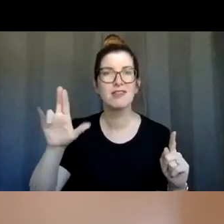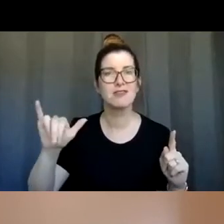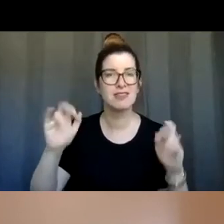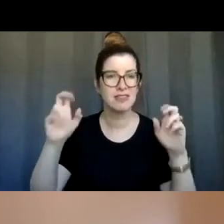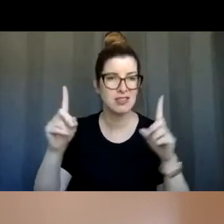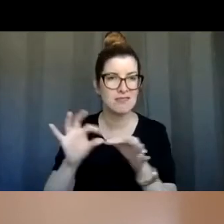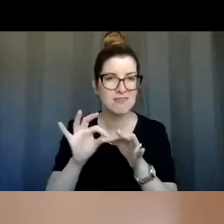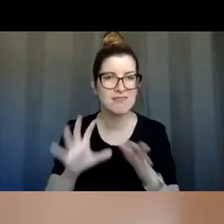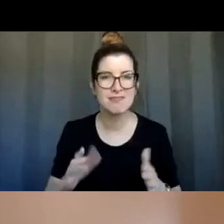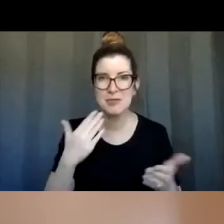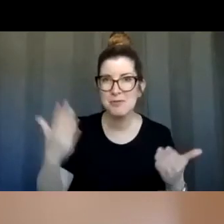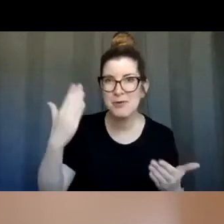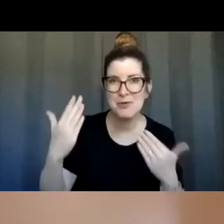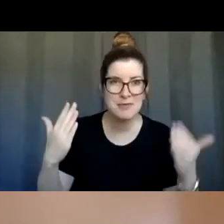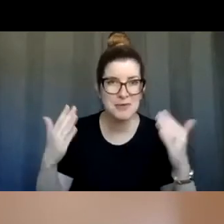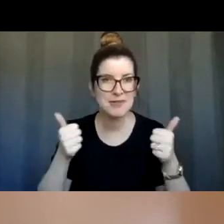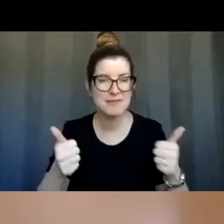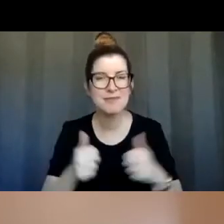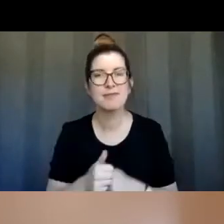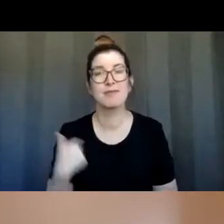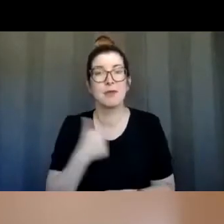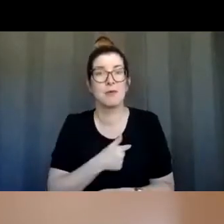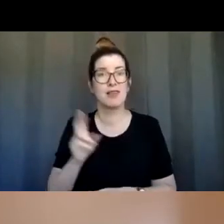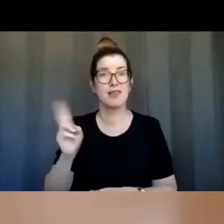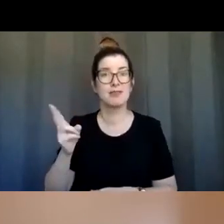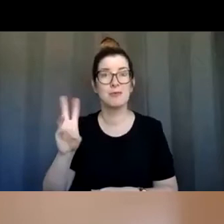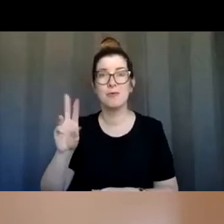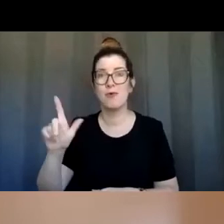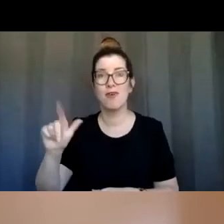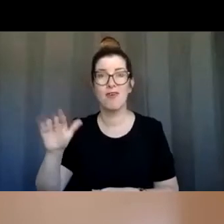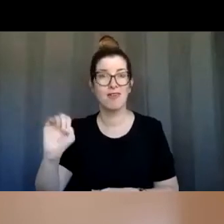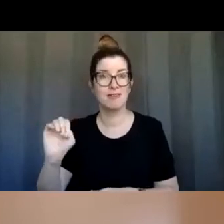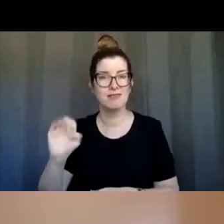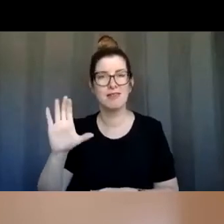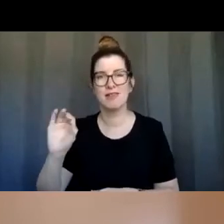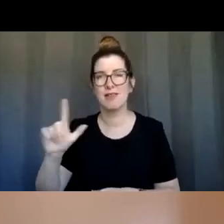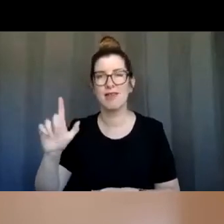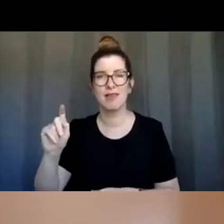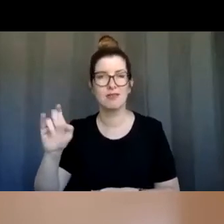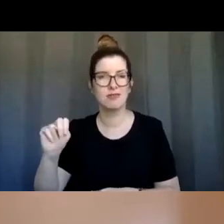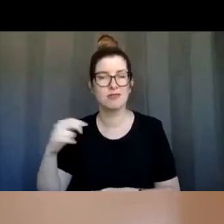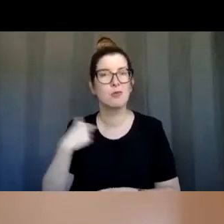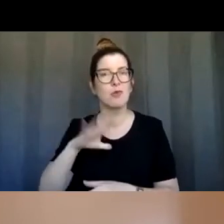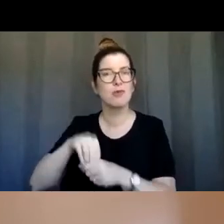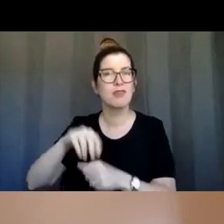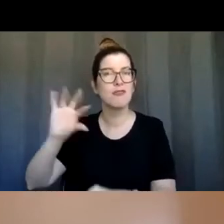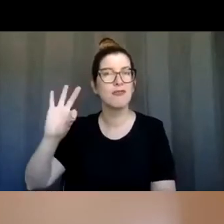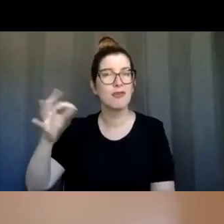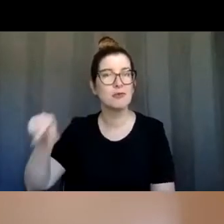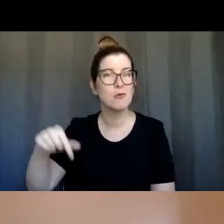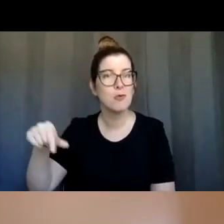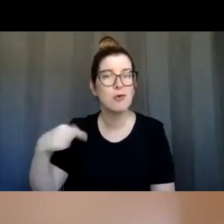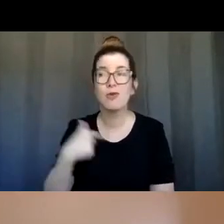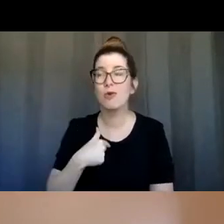everyone. We are the Historic New Orleans Collection, and we're located in the French Quarters. We are a museum, research center,